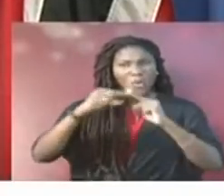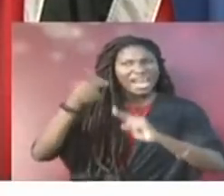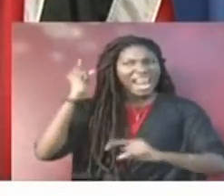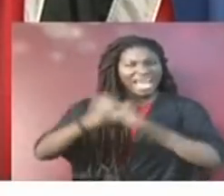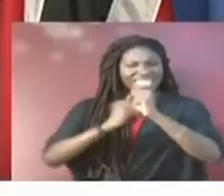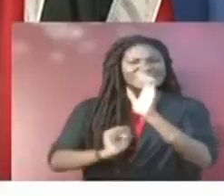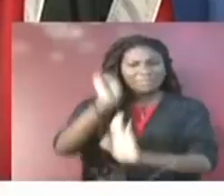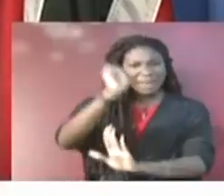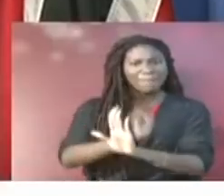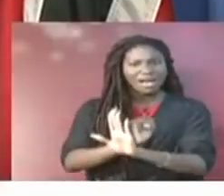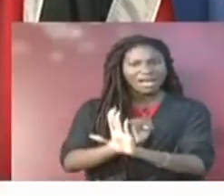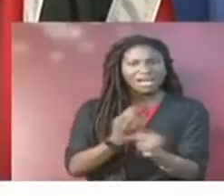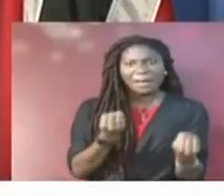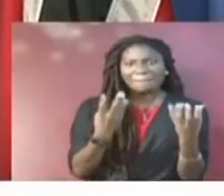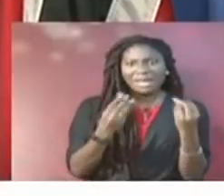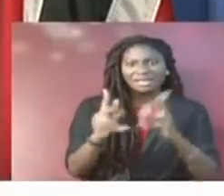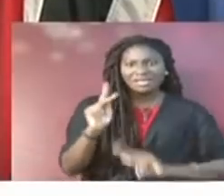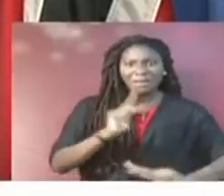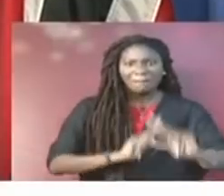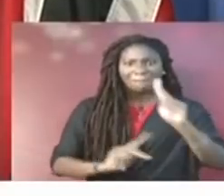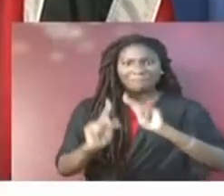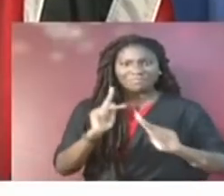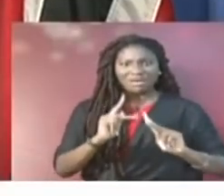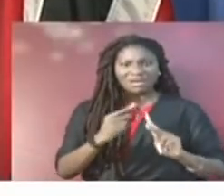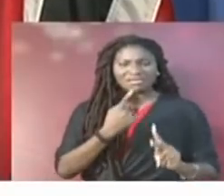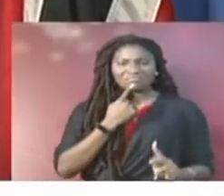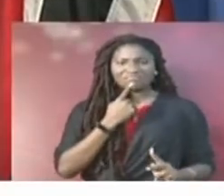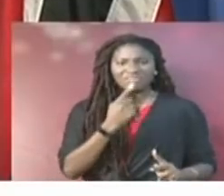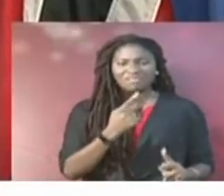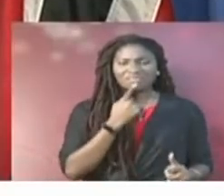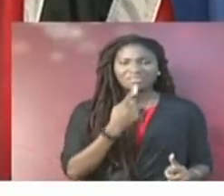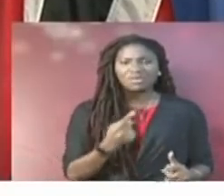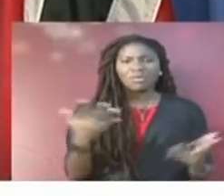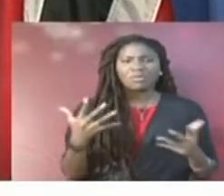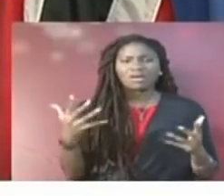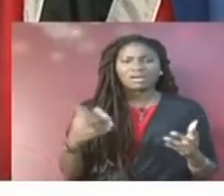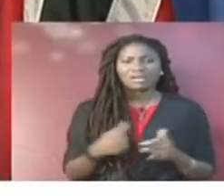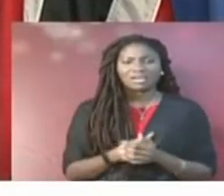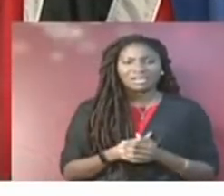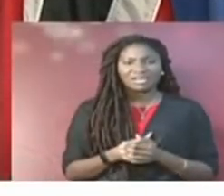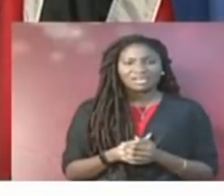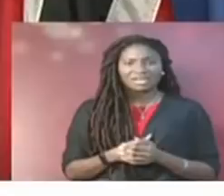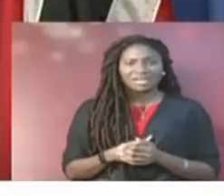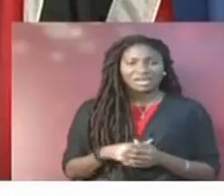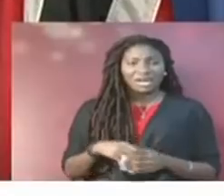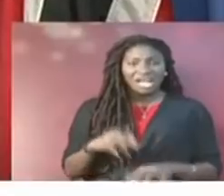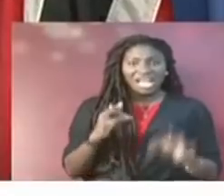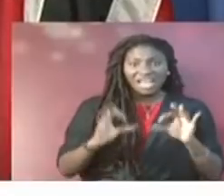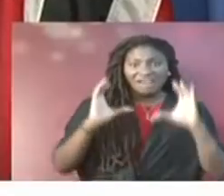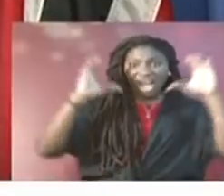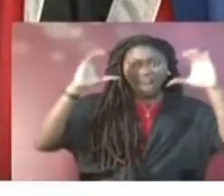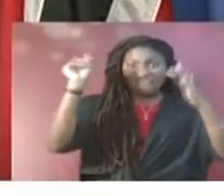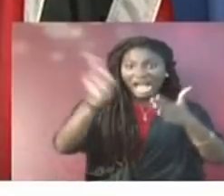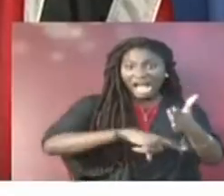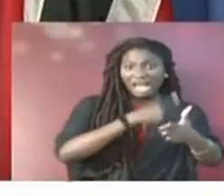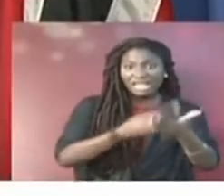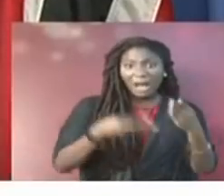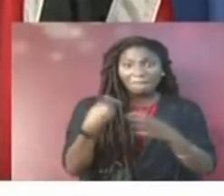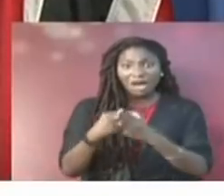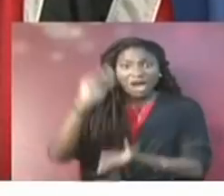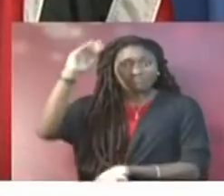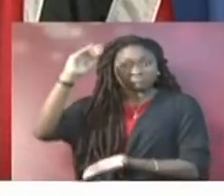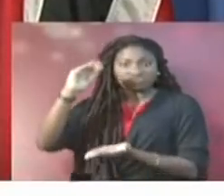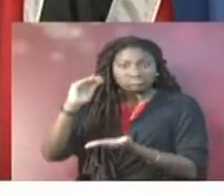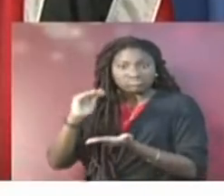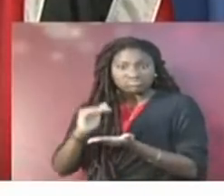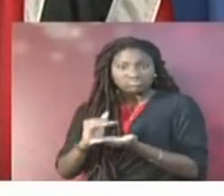And there were lots of experts telling us what would be the result of that. Yes, the result was we